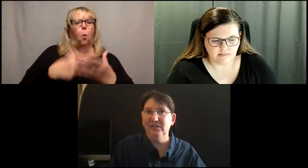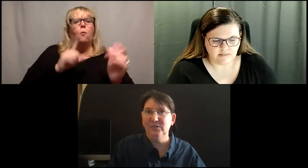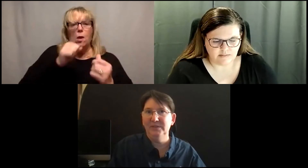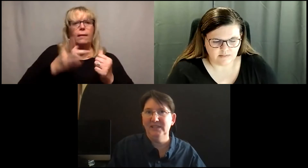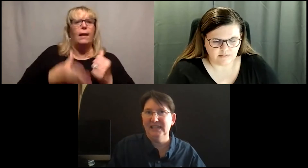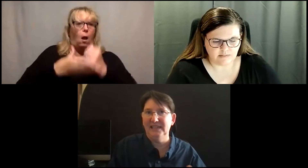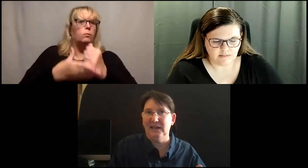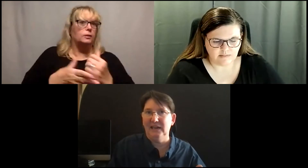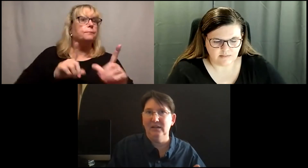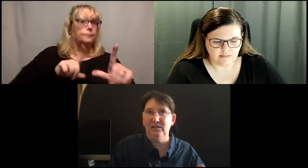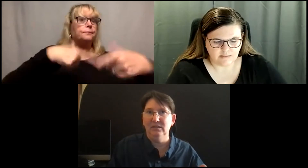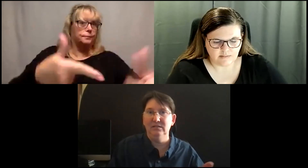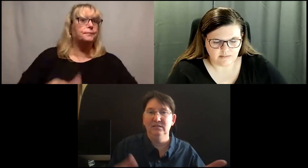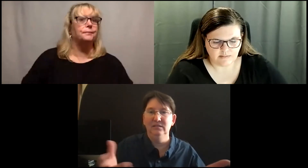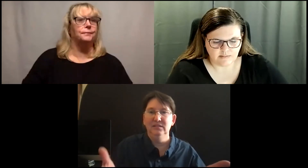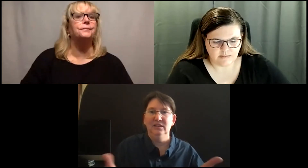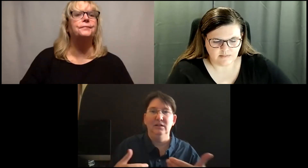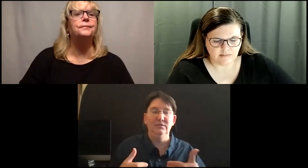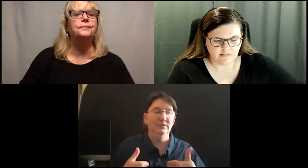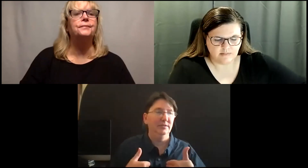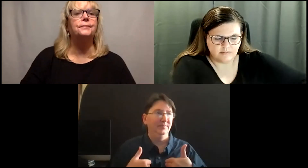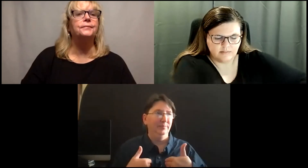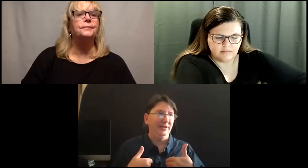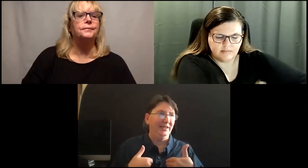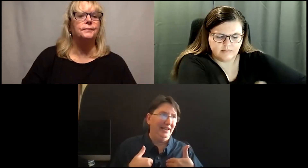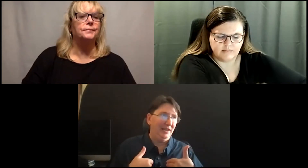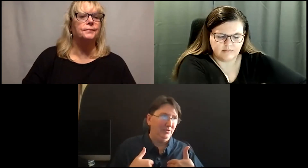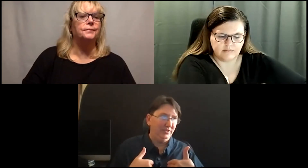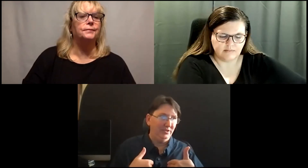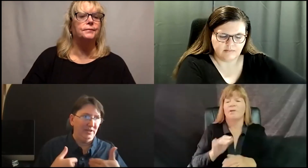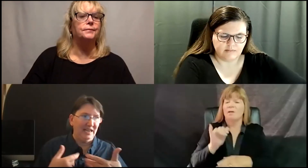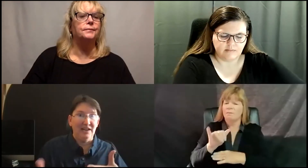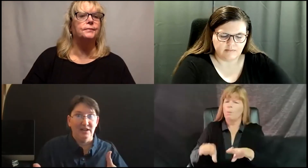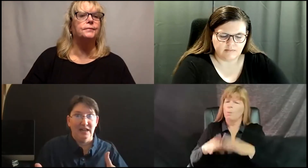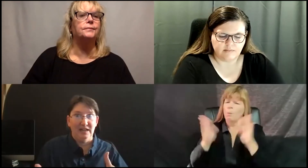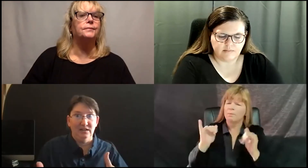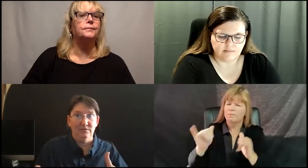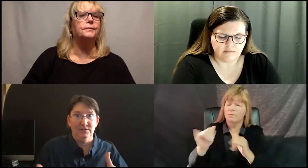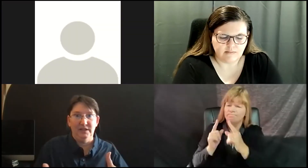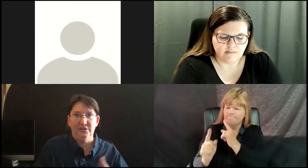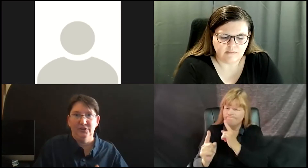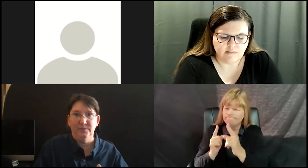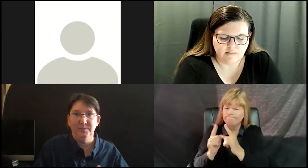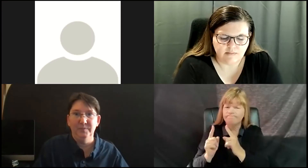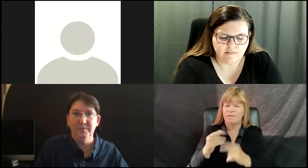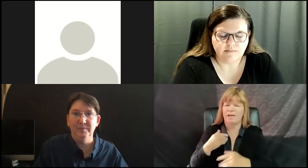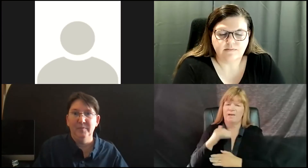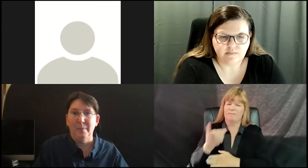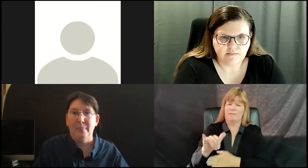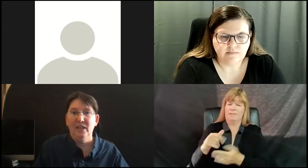And it opens that dialogue of being able to have a conversation.